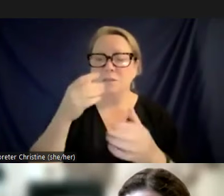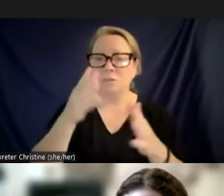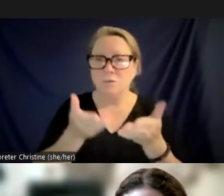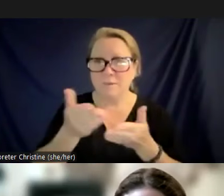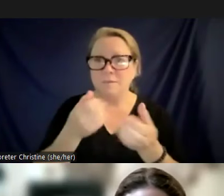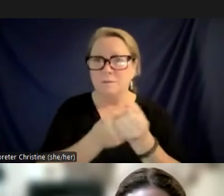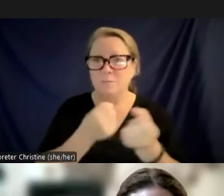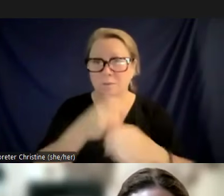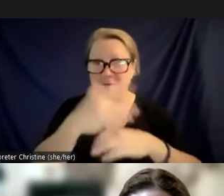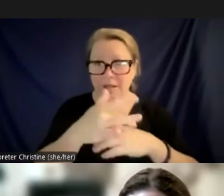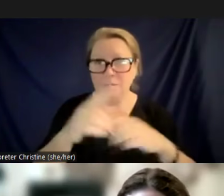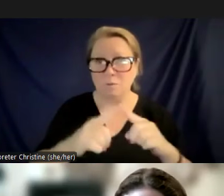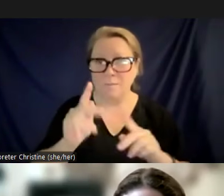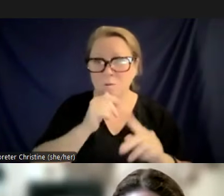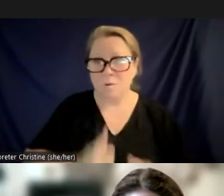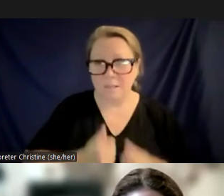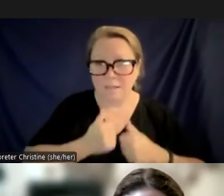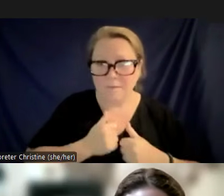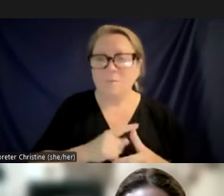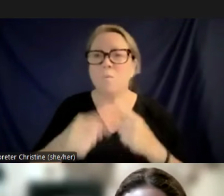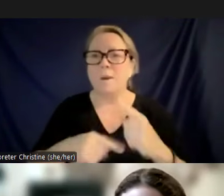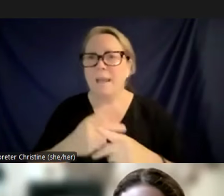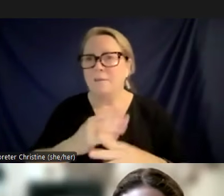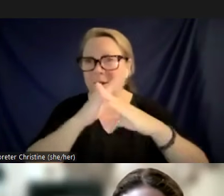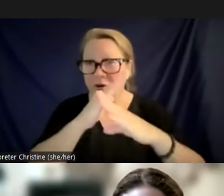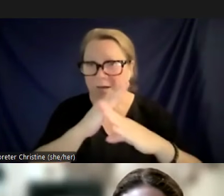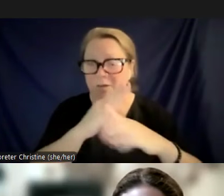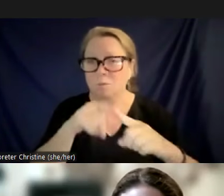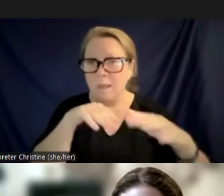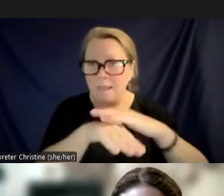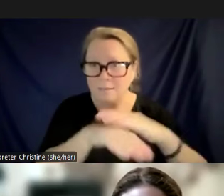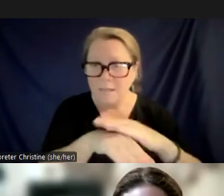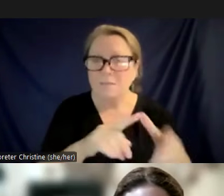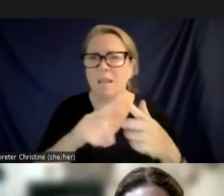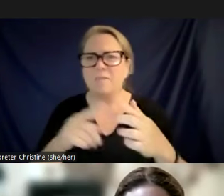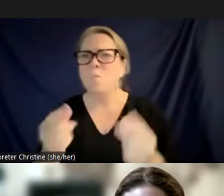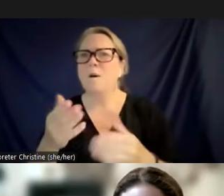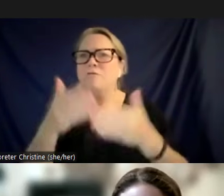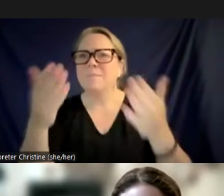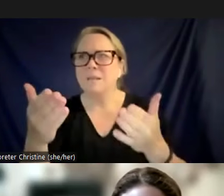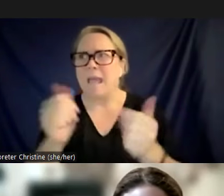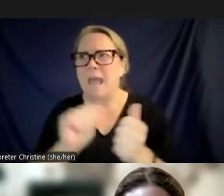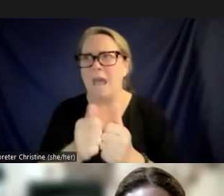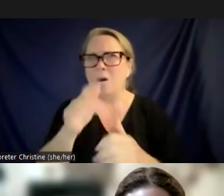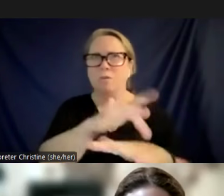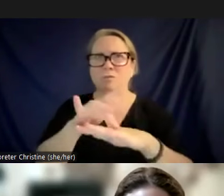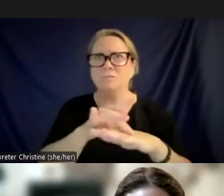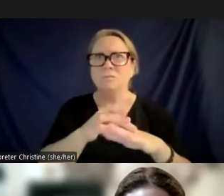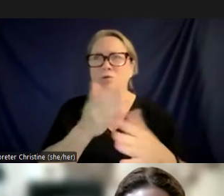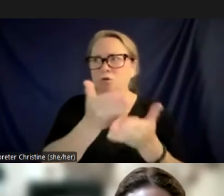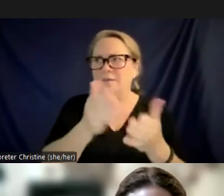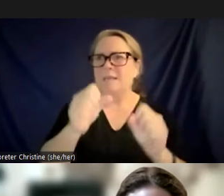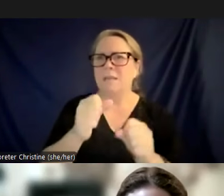available to residents, barriers they face accessing them, and recommendations for how these services and resources in their communities could